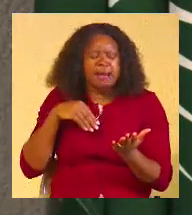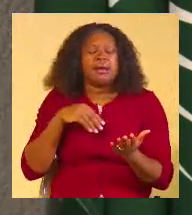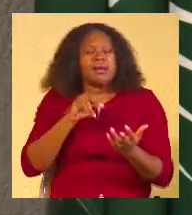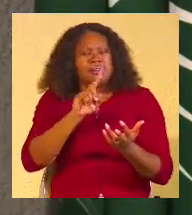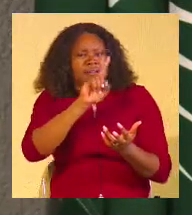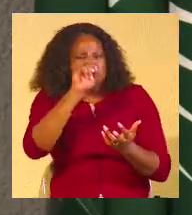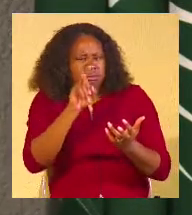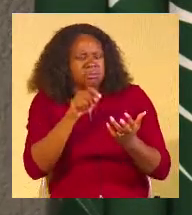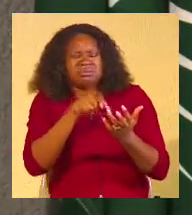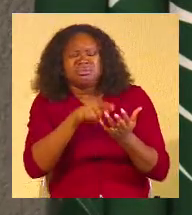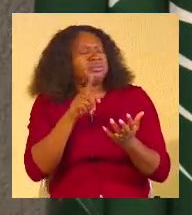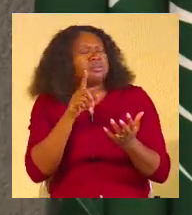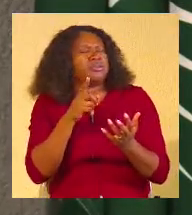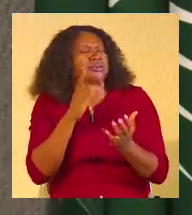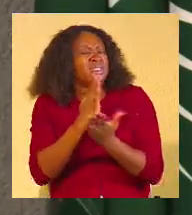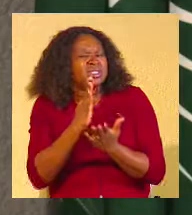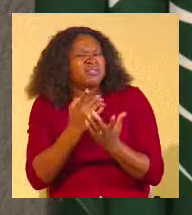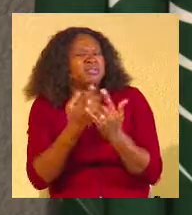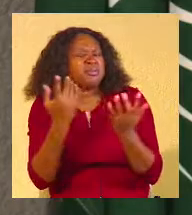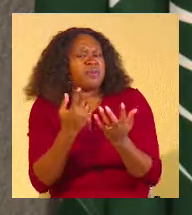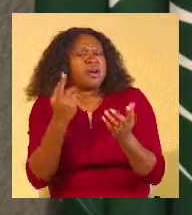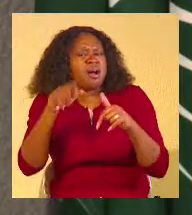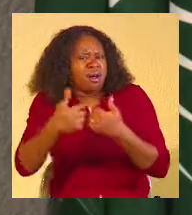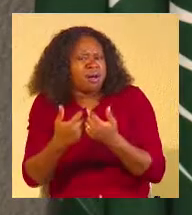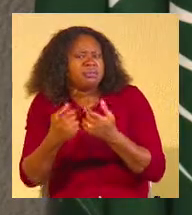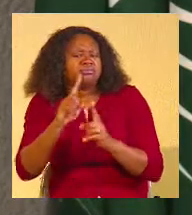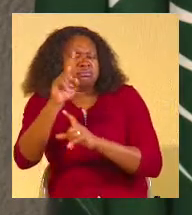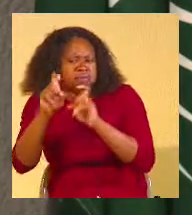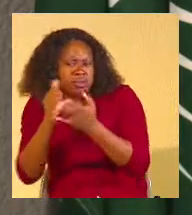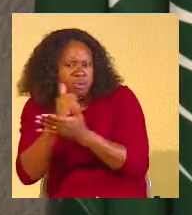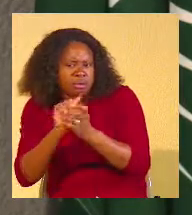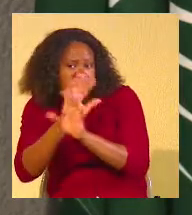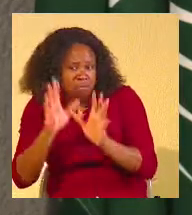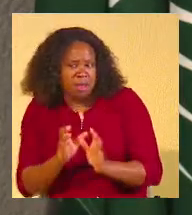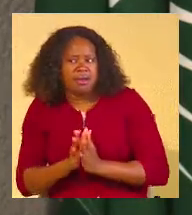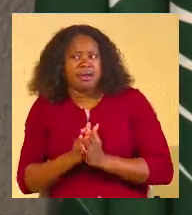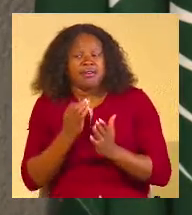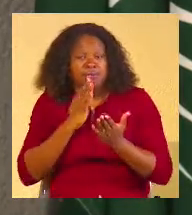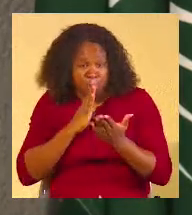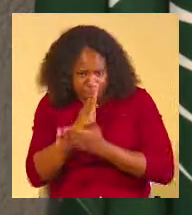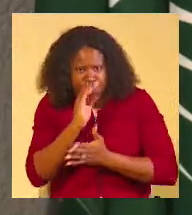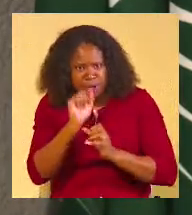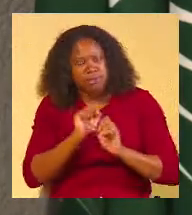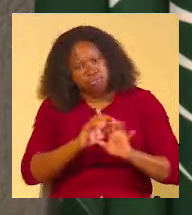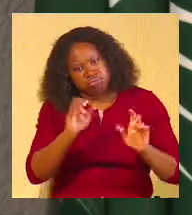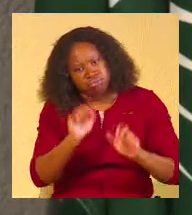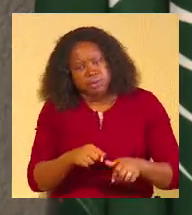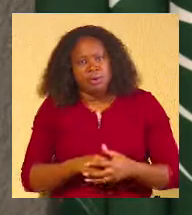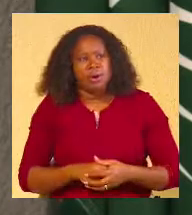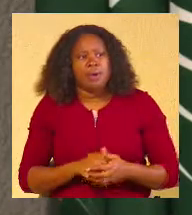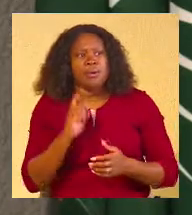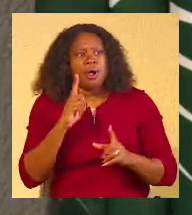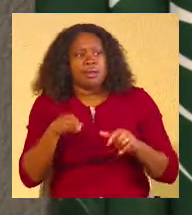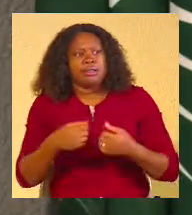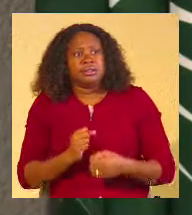actually resend that to another group. Because one of the things that I think we have learned with this pandemic